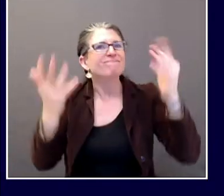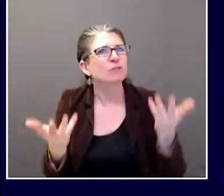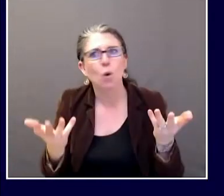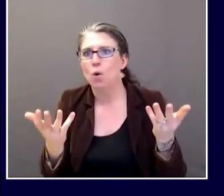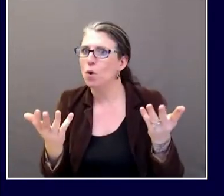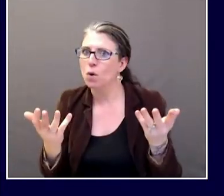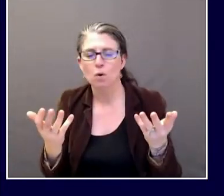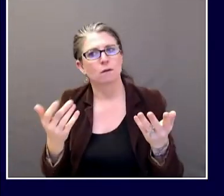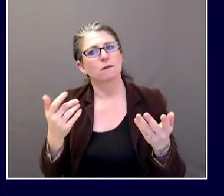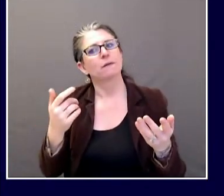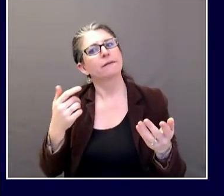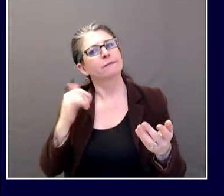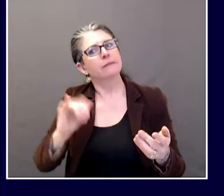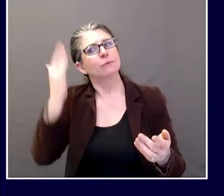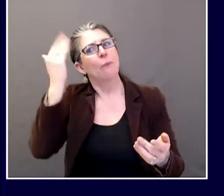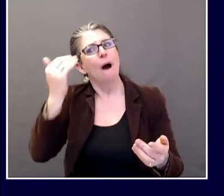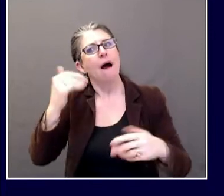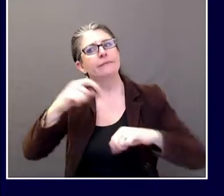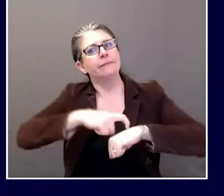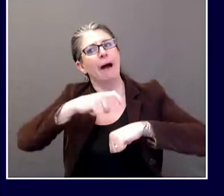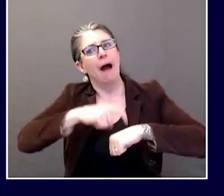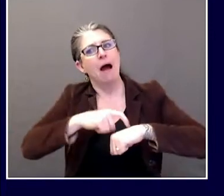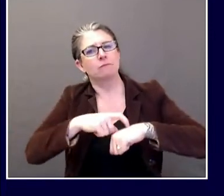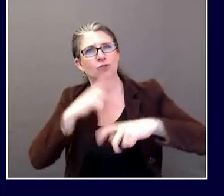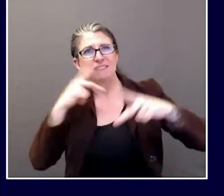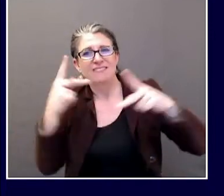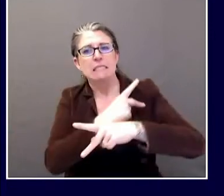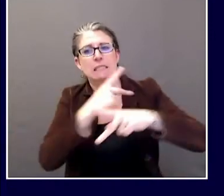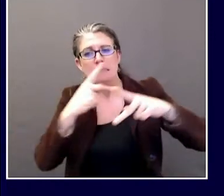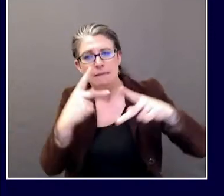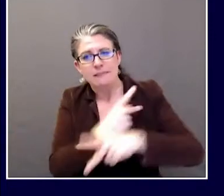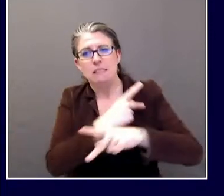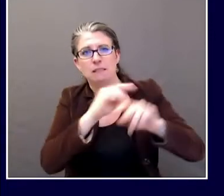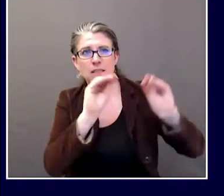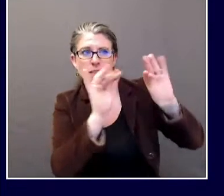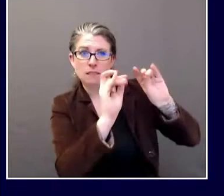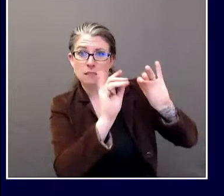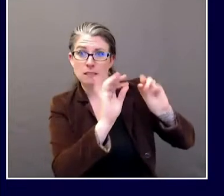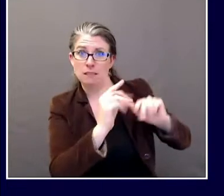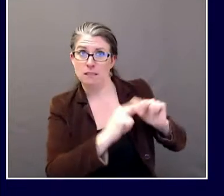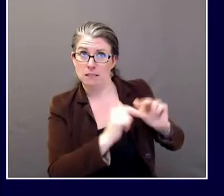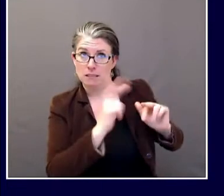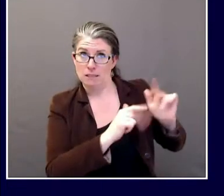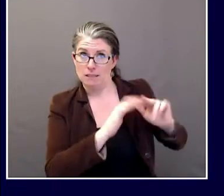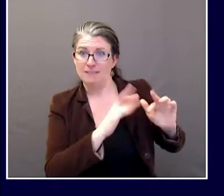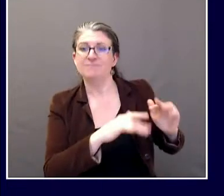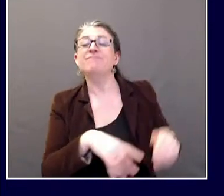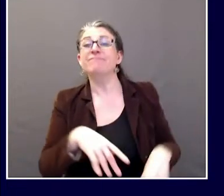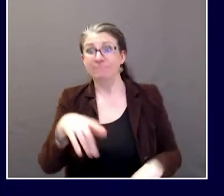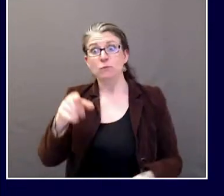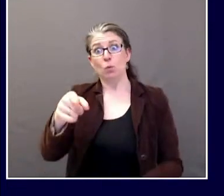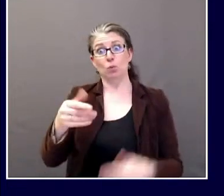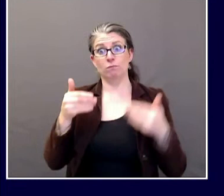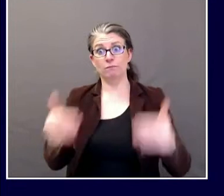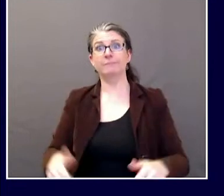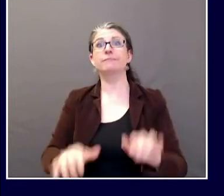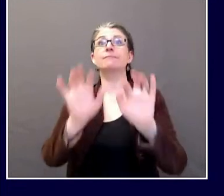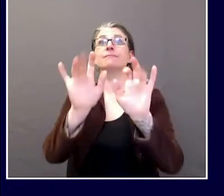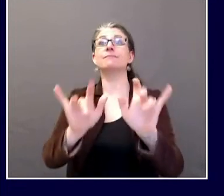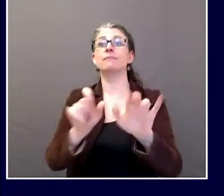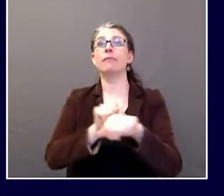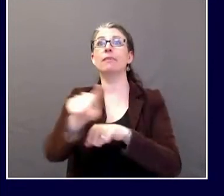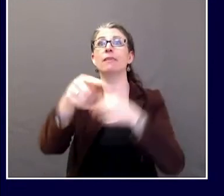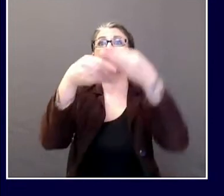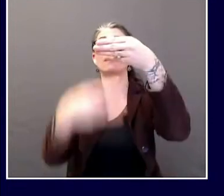actually solves the problem in front of us. We don't have that available yet, but we are working to bring it on. Once again,